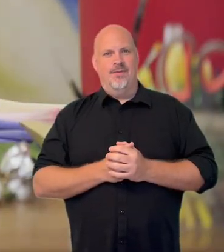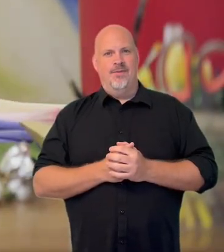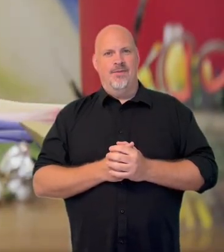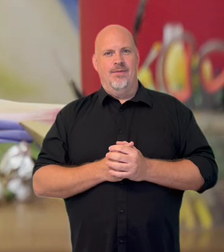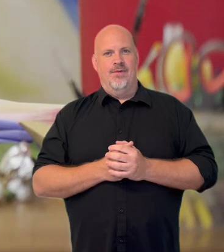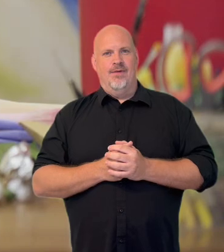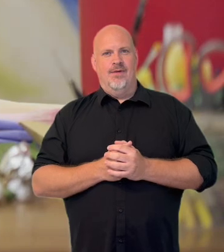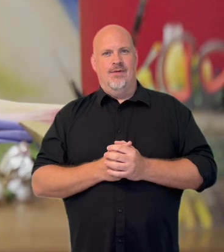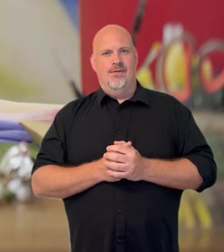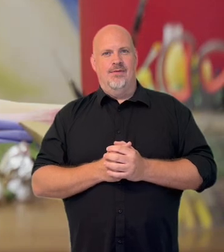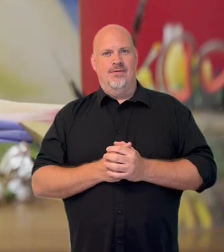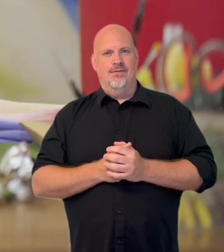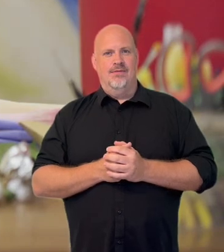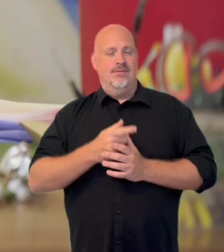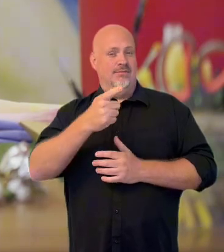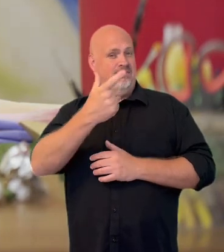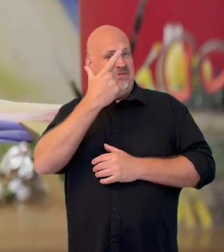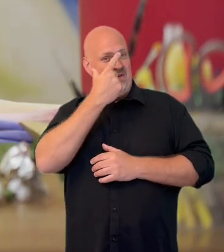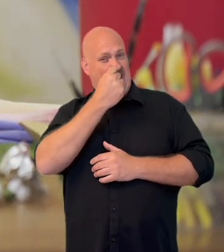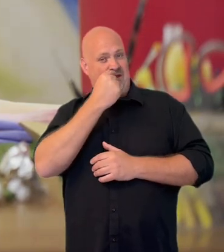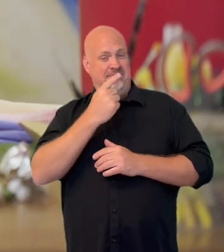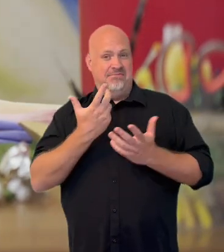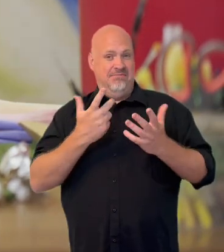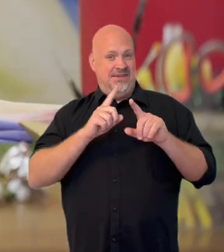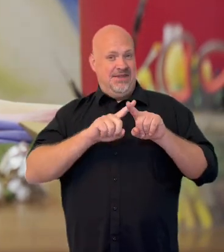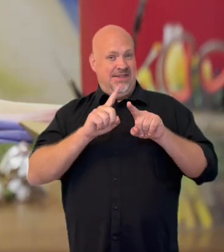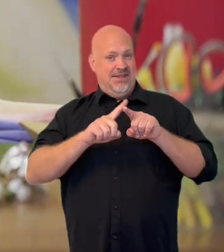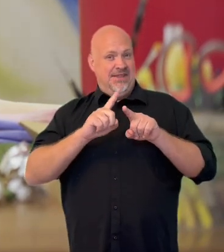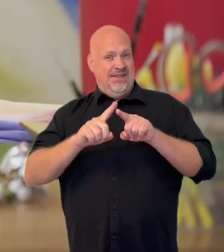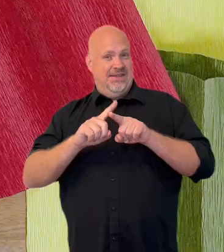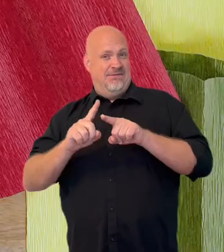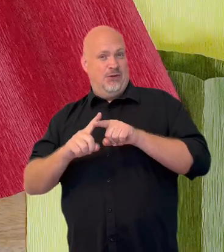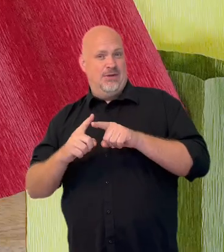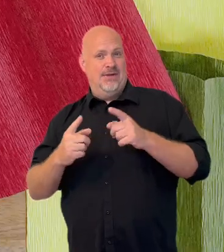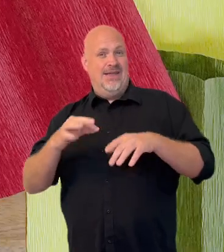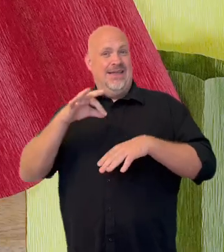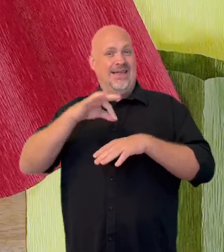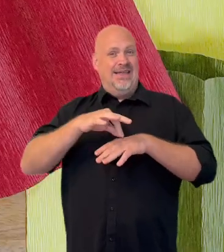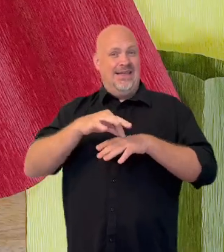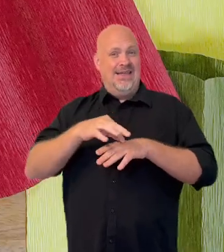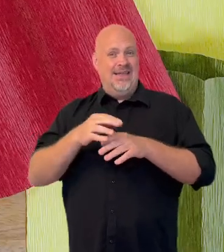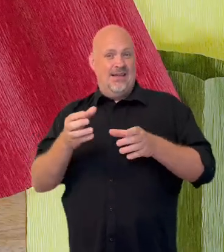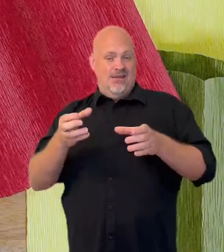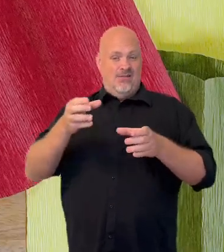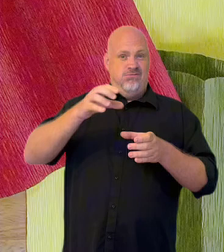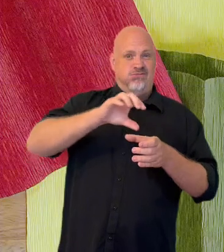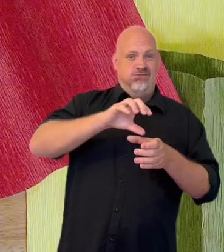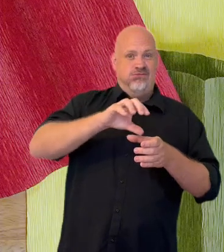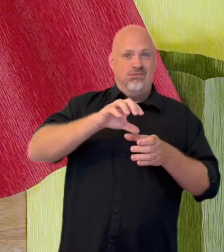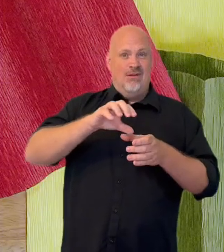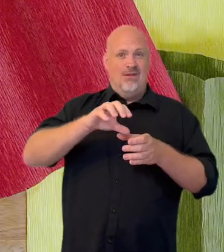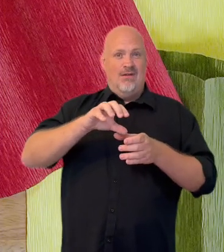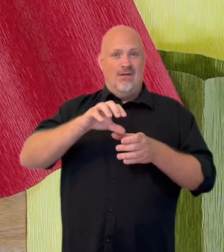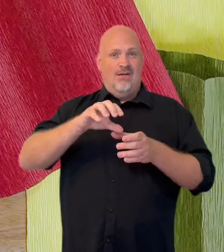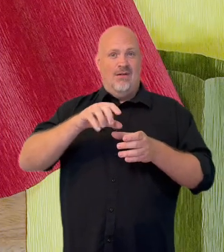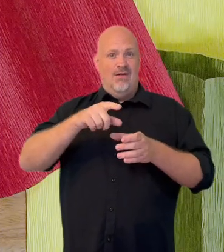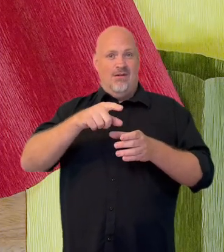You can do different things where you pour the inks, so you can pour some of the coffee over the top